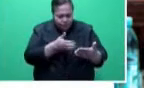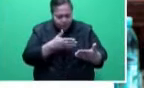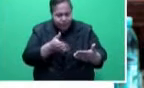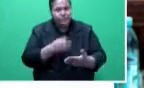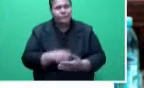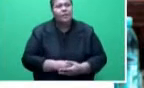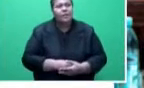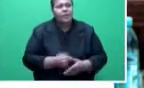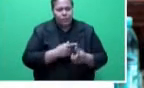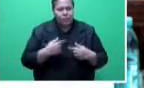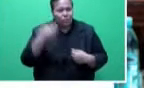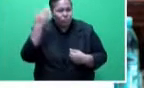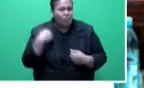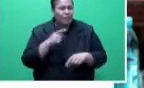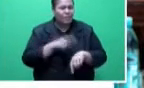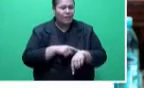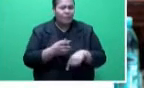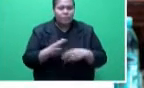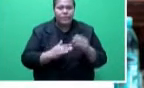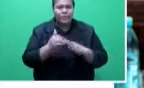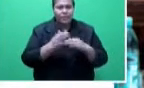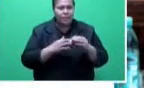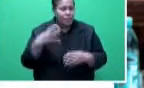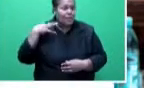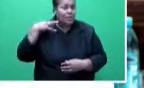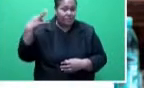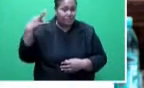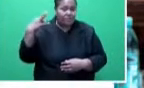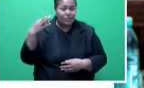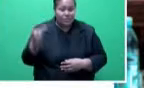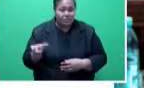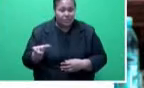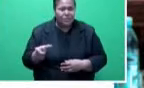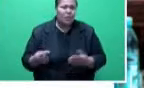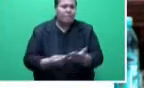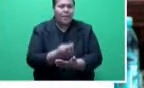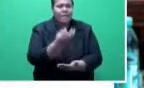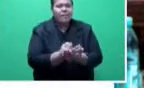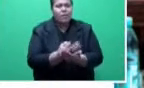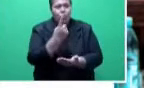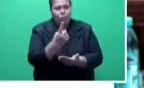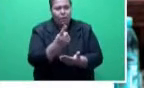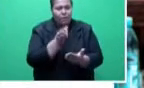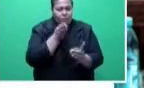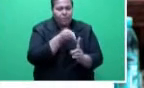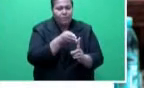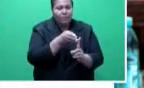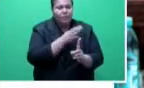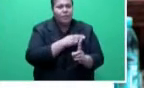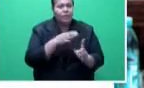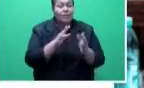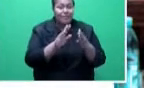been shortened for building applications, and the applicants pay fees to only one institution, which is the